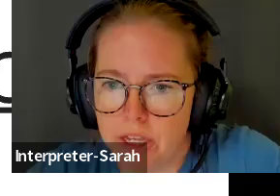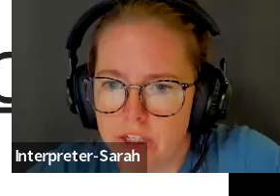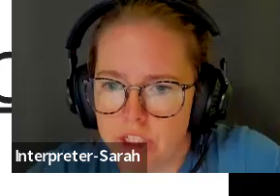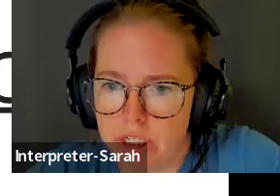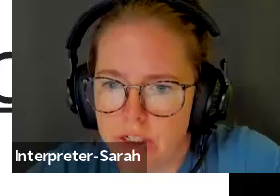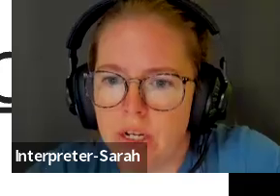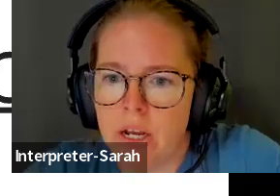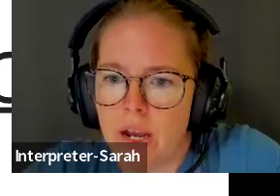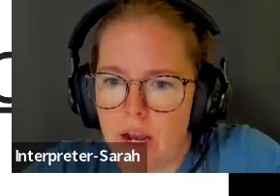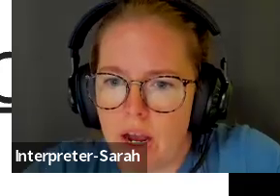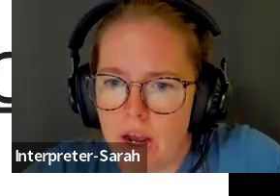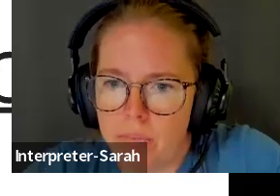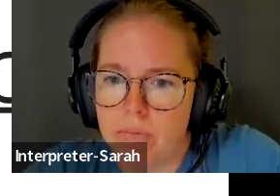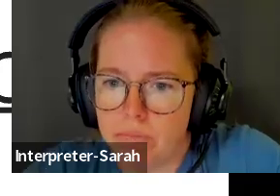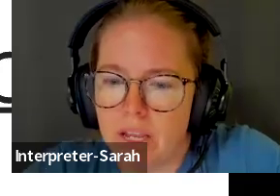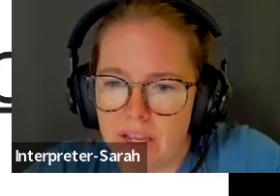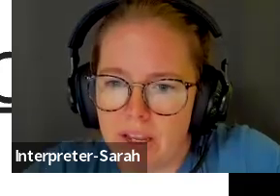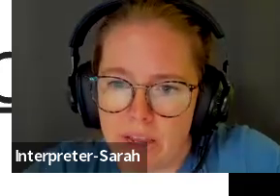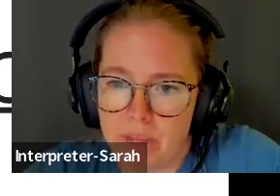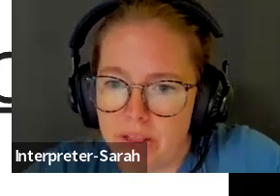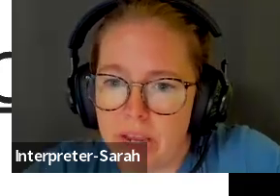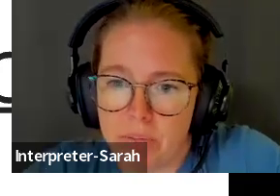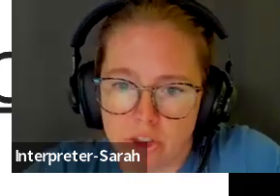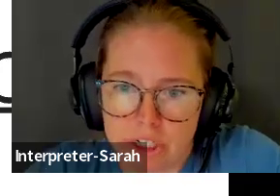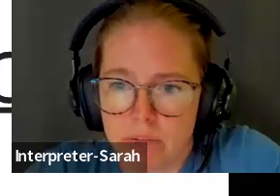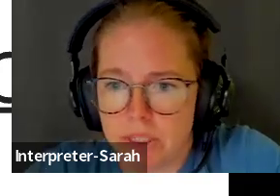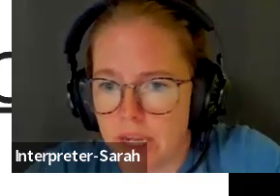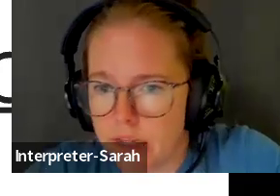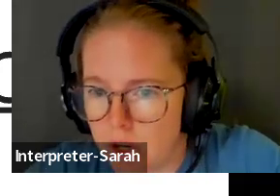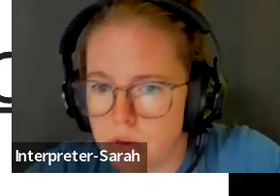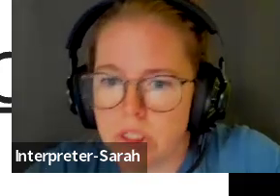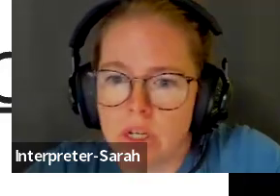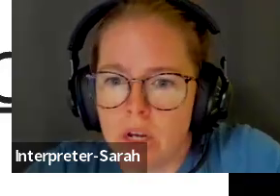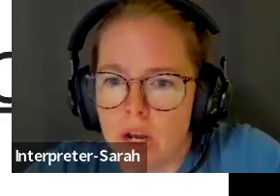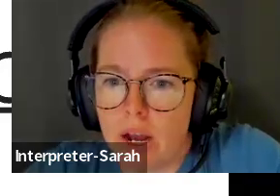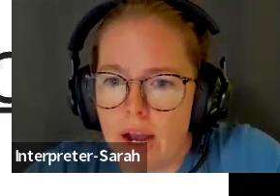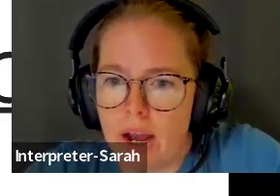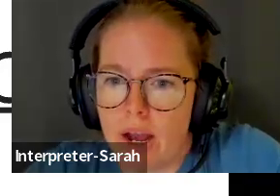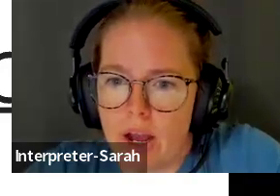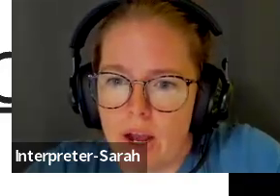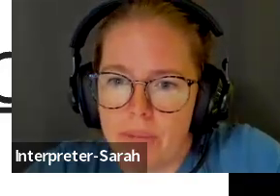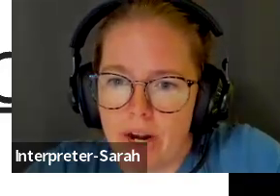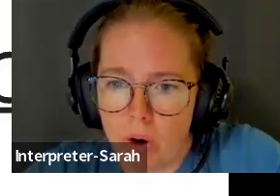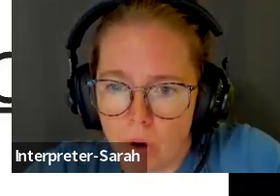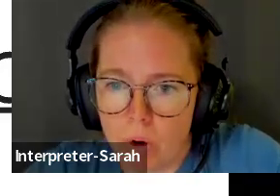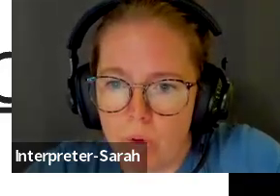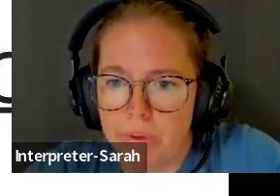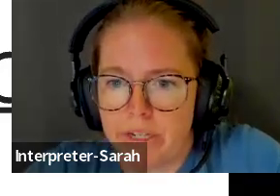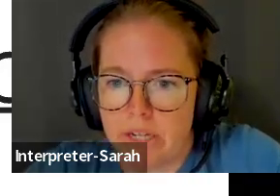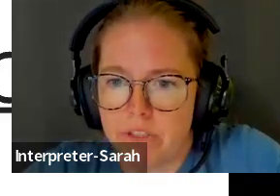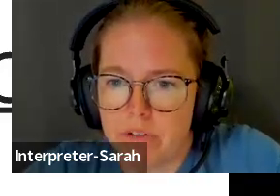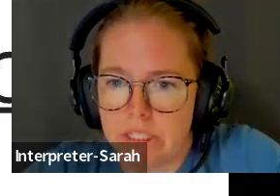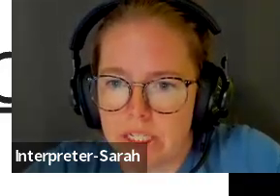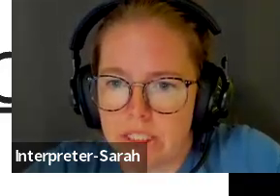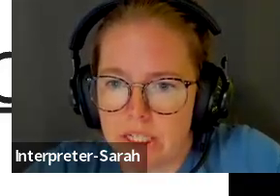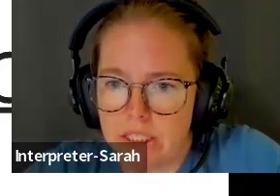our population, um, it can be like mistreated, misdiagnosed. And our goal